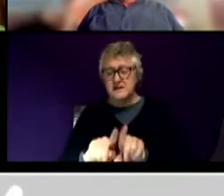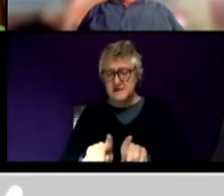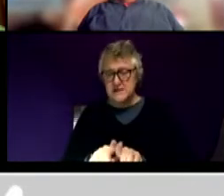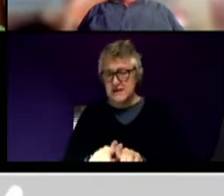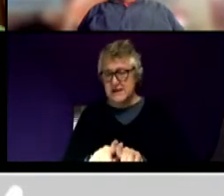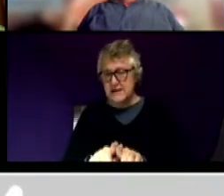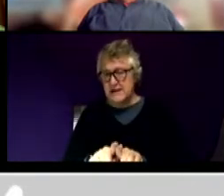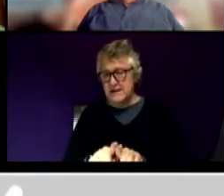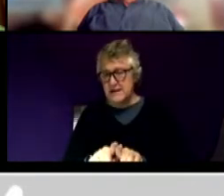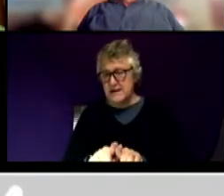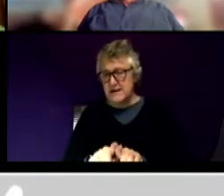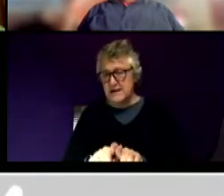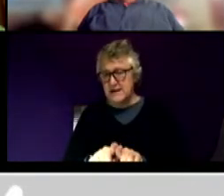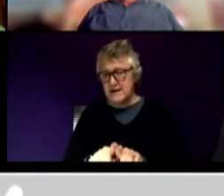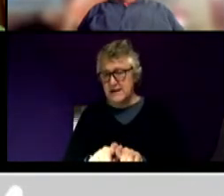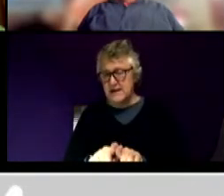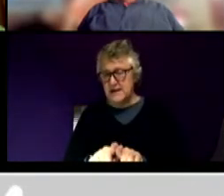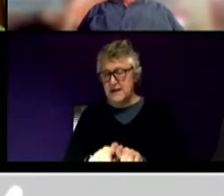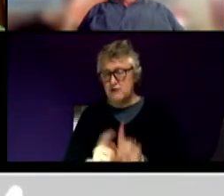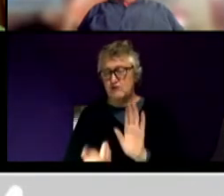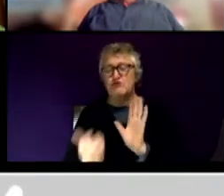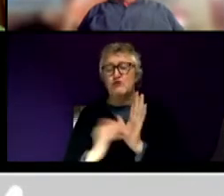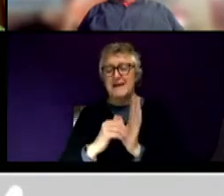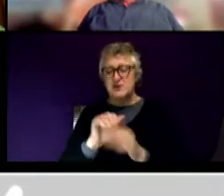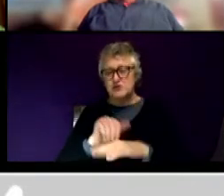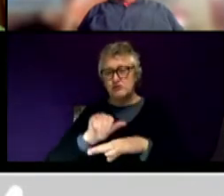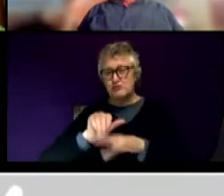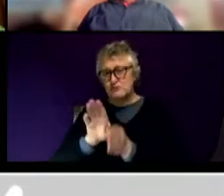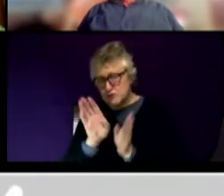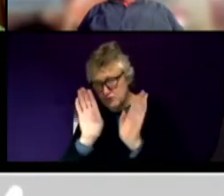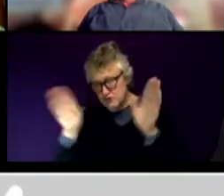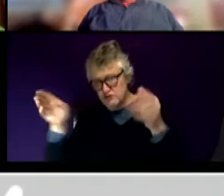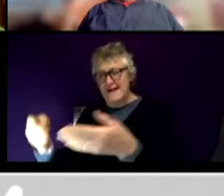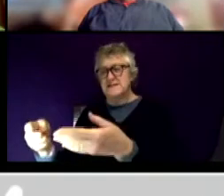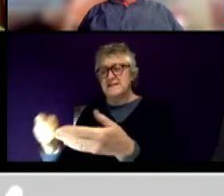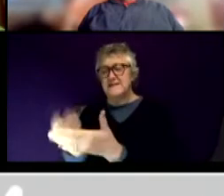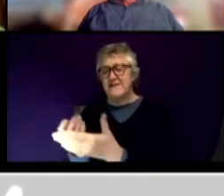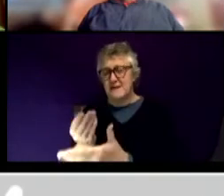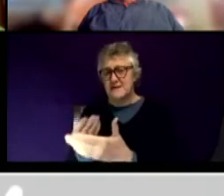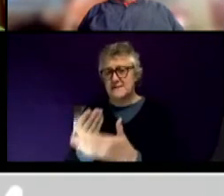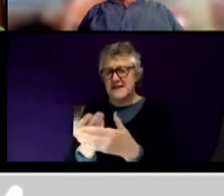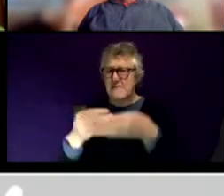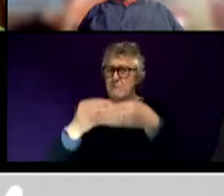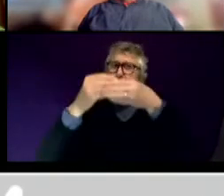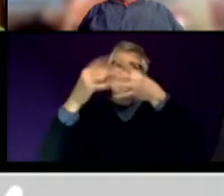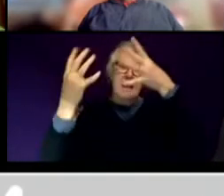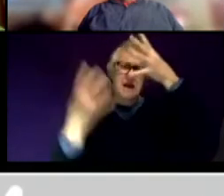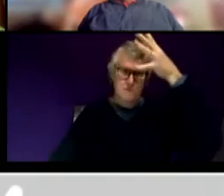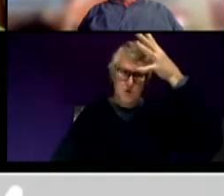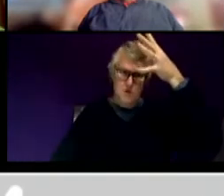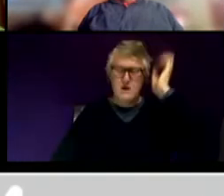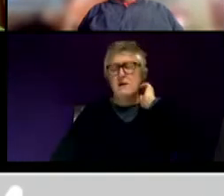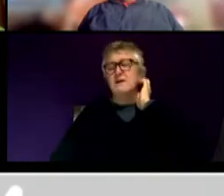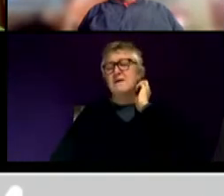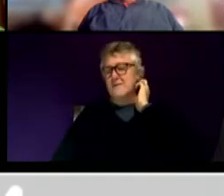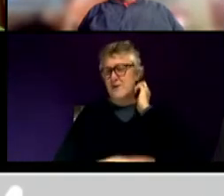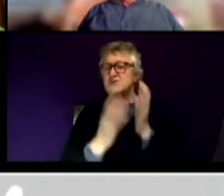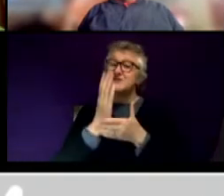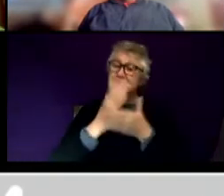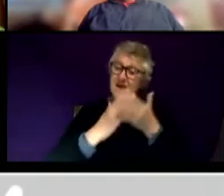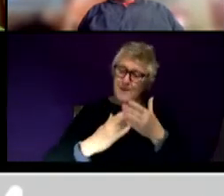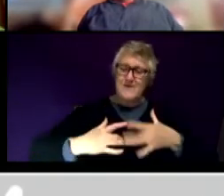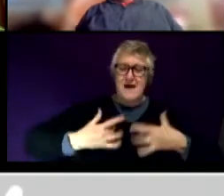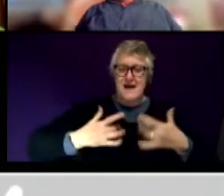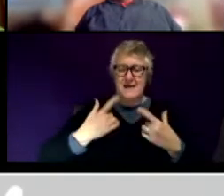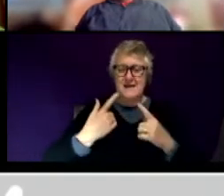redirecting funds, and many more. So those are some of the highlights from the year.